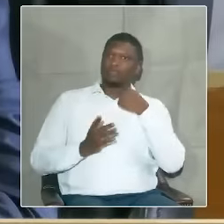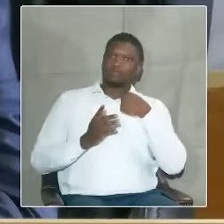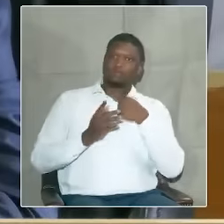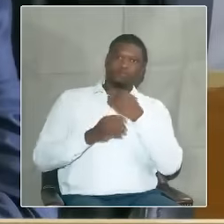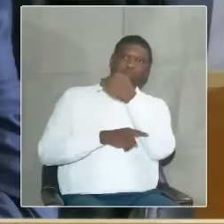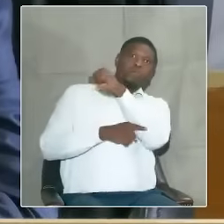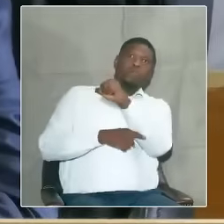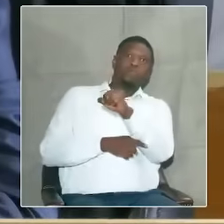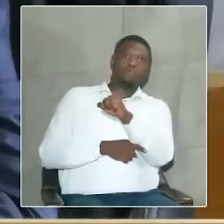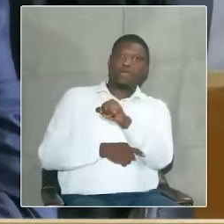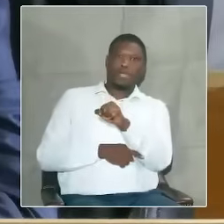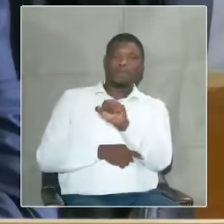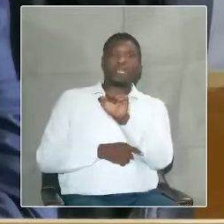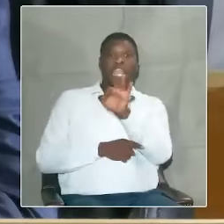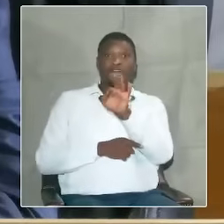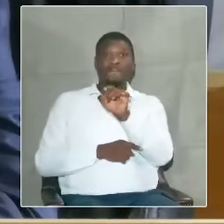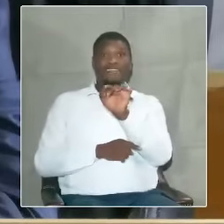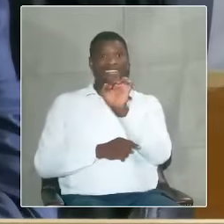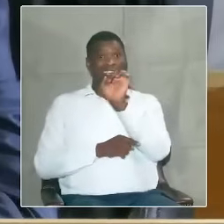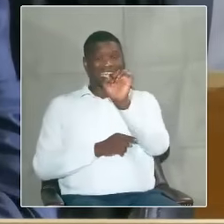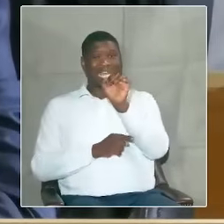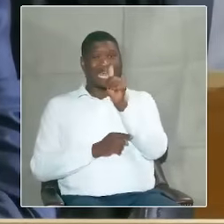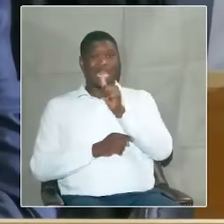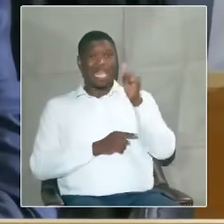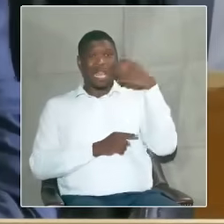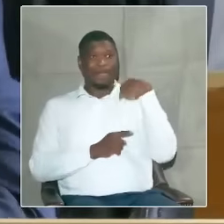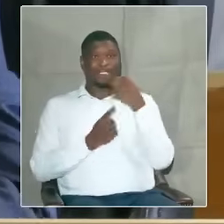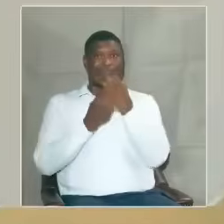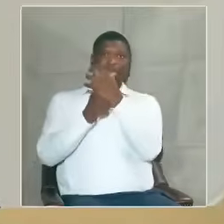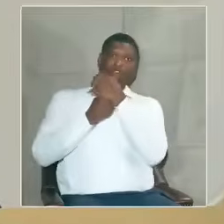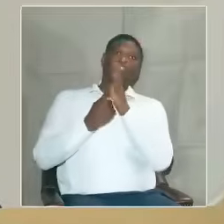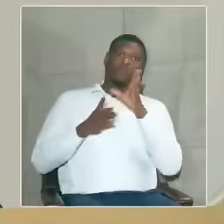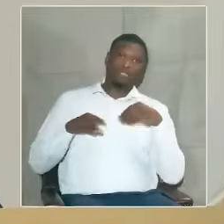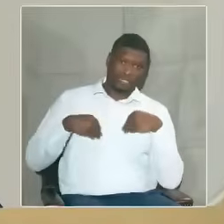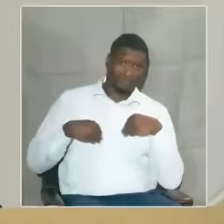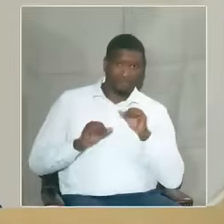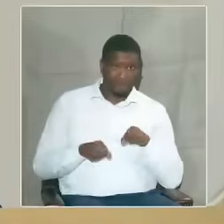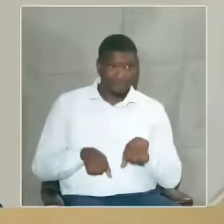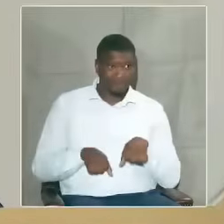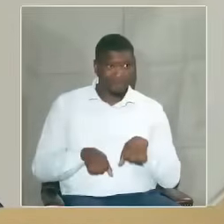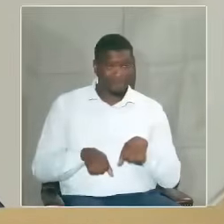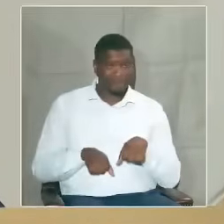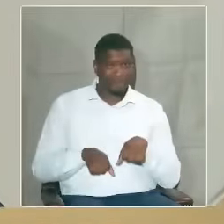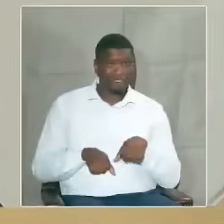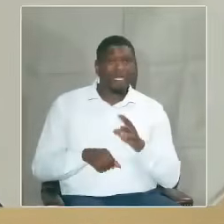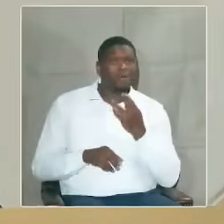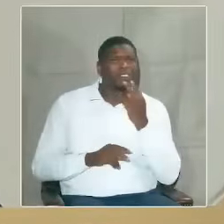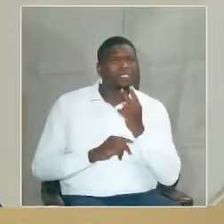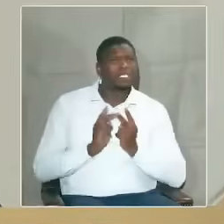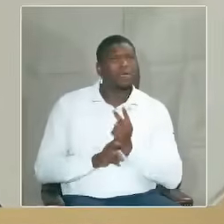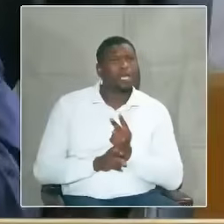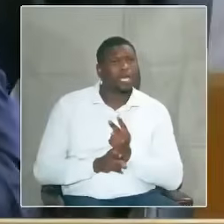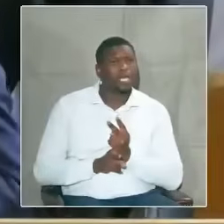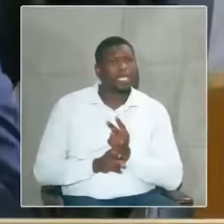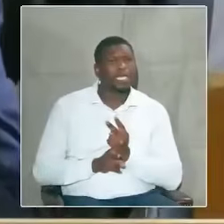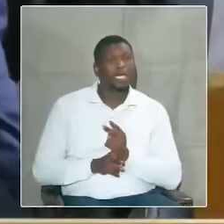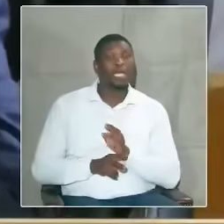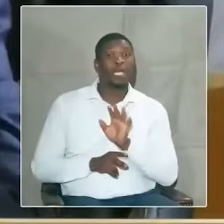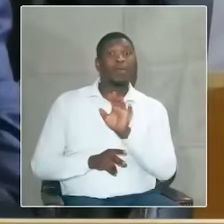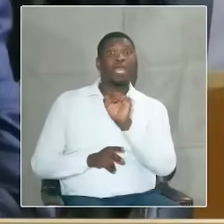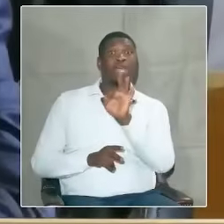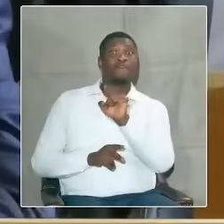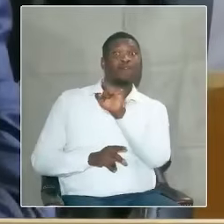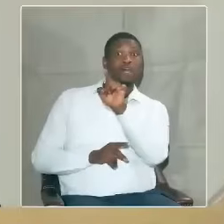instruction unless the minister breathes down my neck. Unless? The